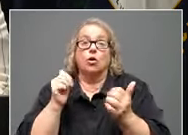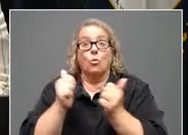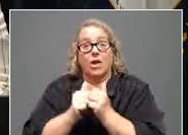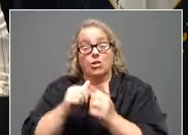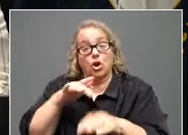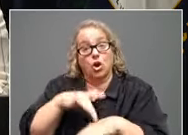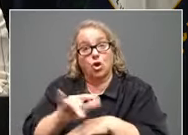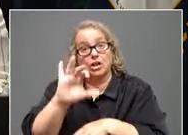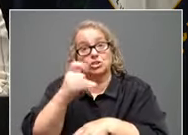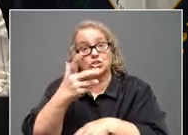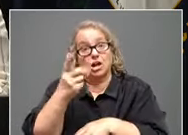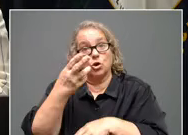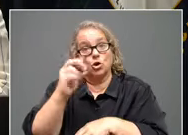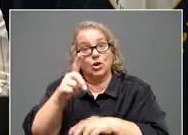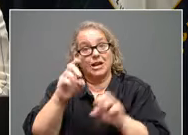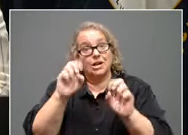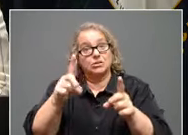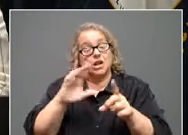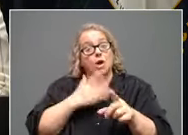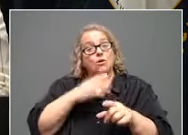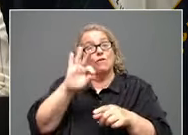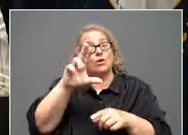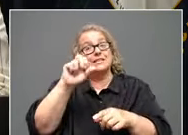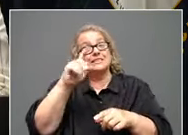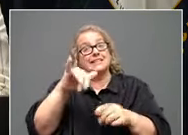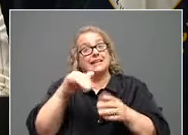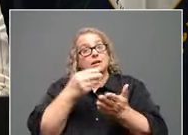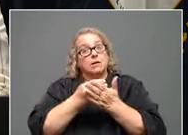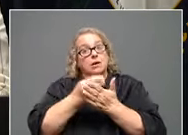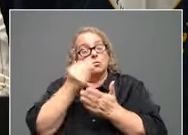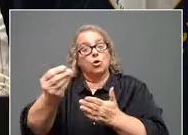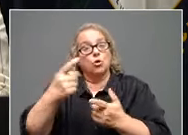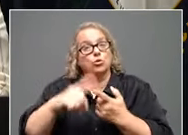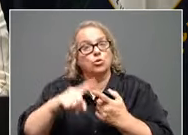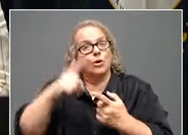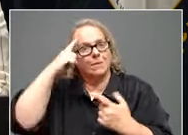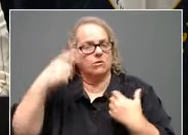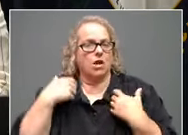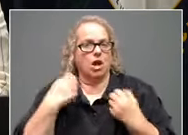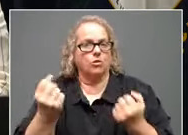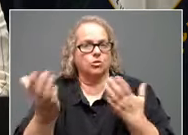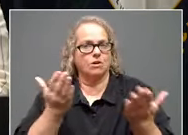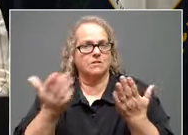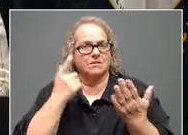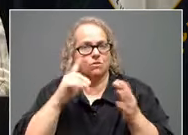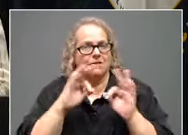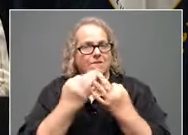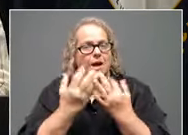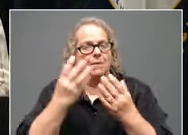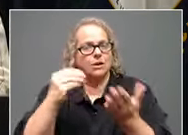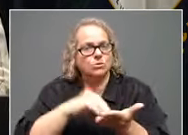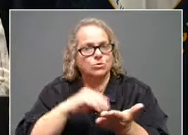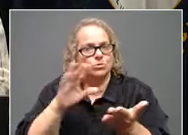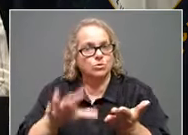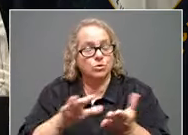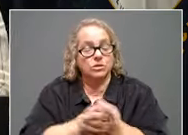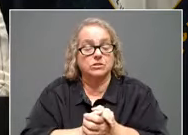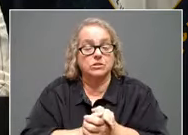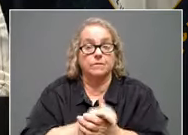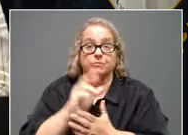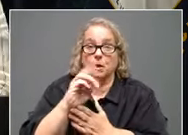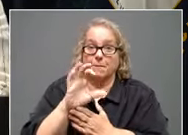Frisky grants will also go towards, again, the mental health services for families and students. And so in McCracken County,